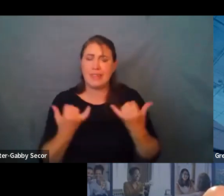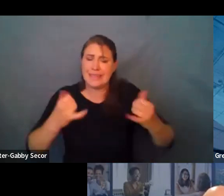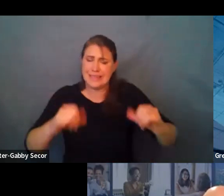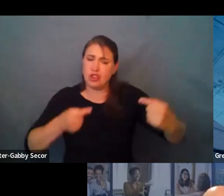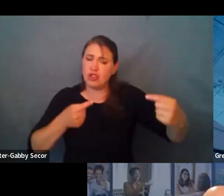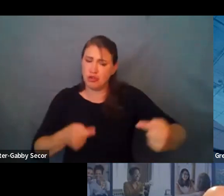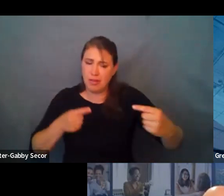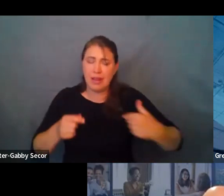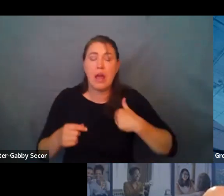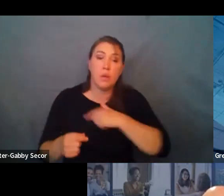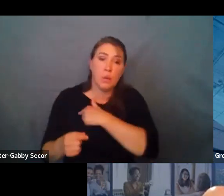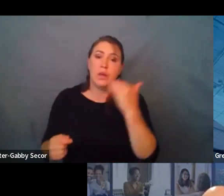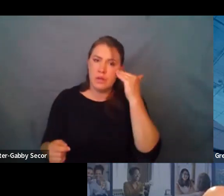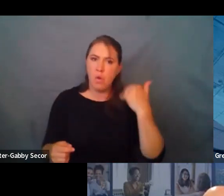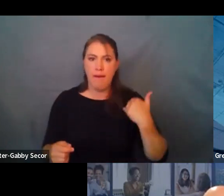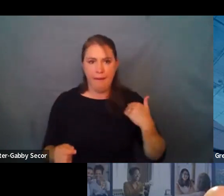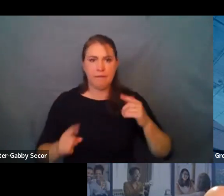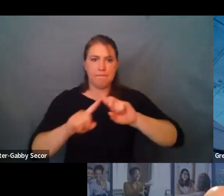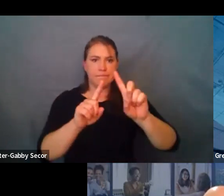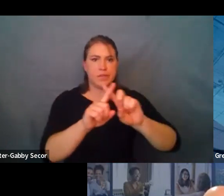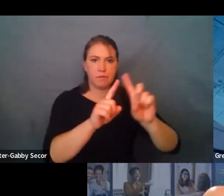funding that we have out there.